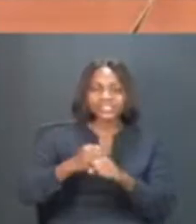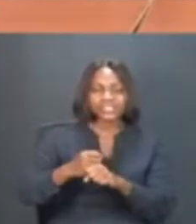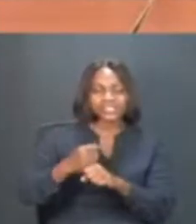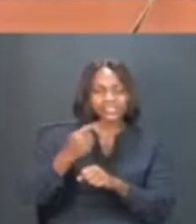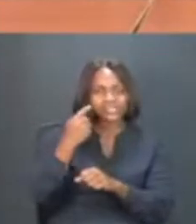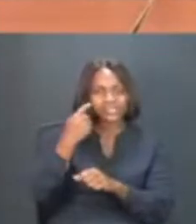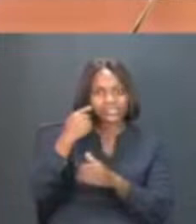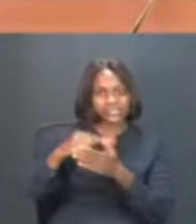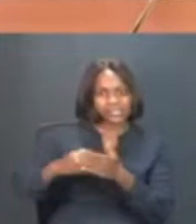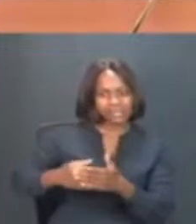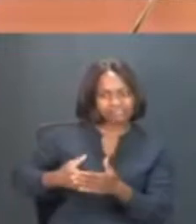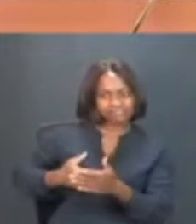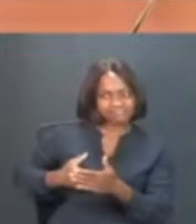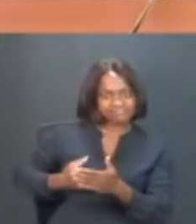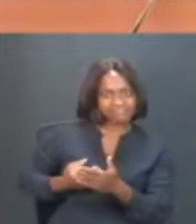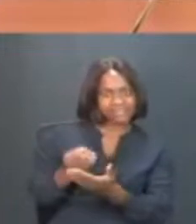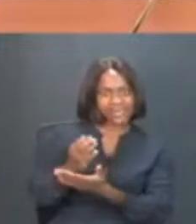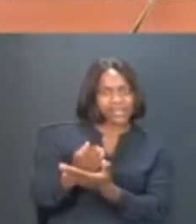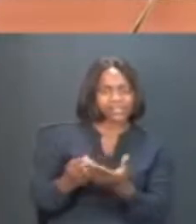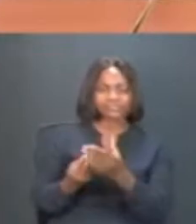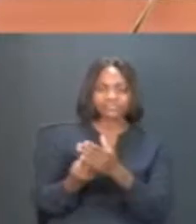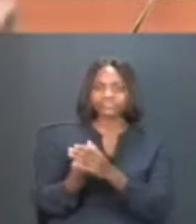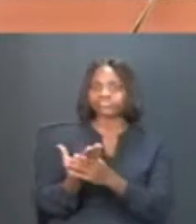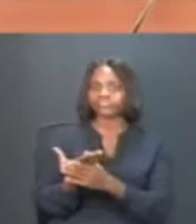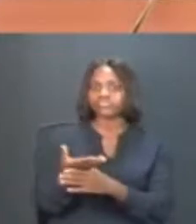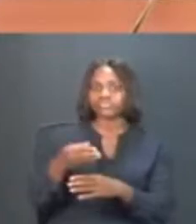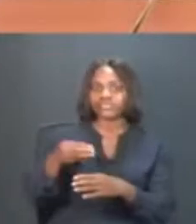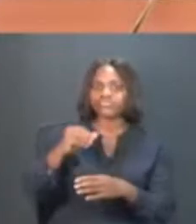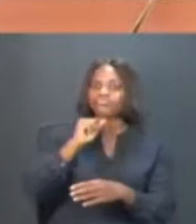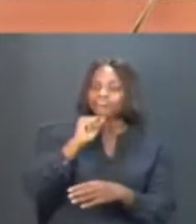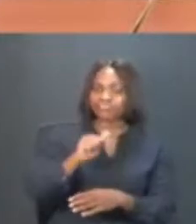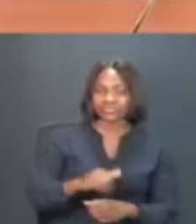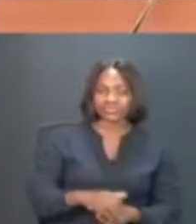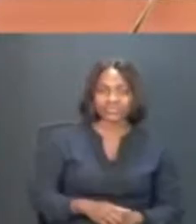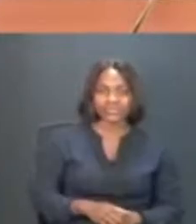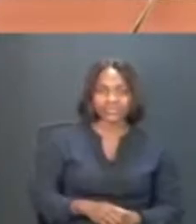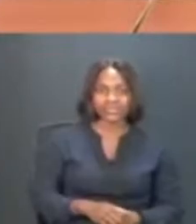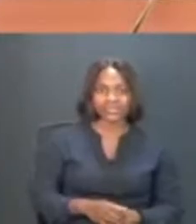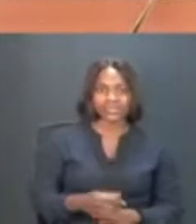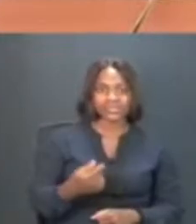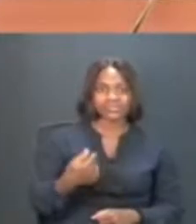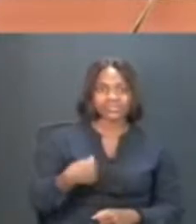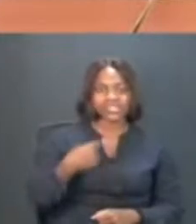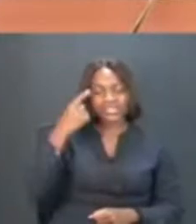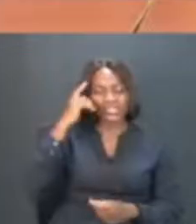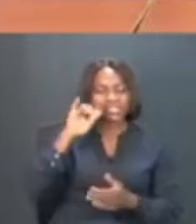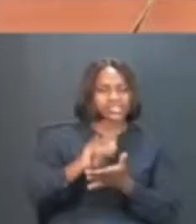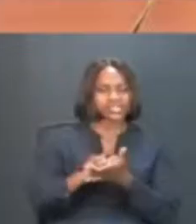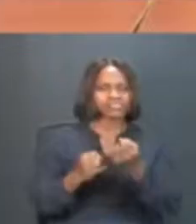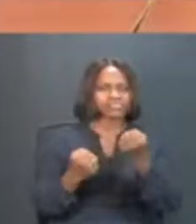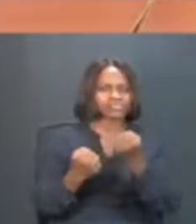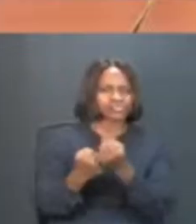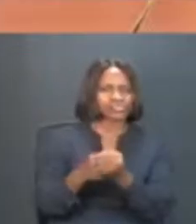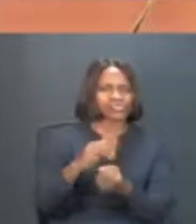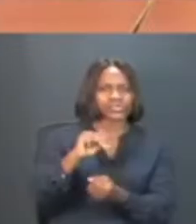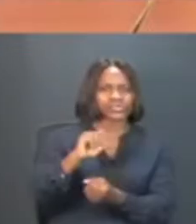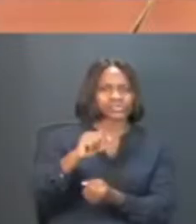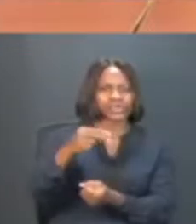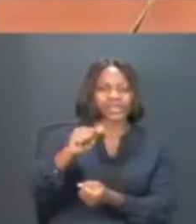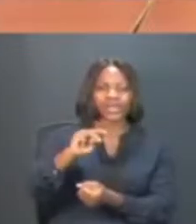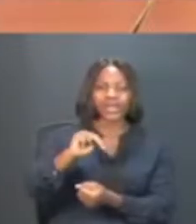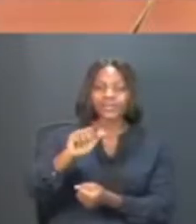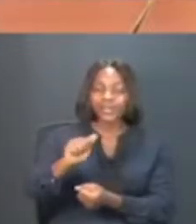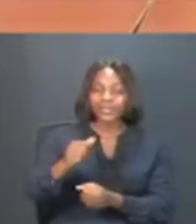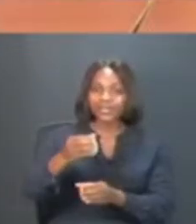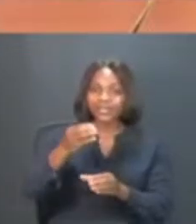in the breast. So to me, I think we should hail the Mahama Care. We shouldn't condemn it, but we should rather ask them to